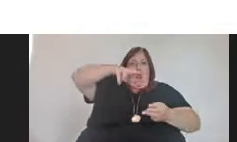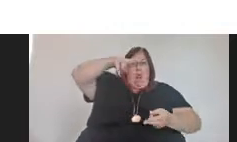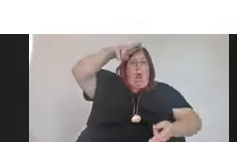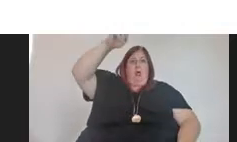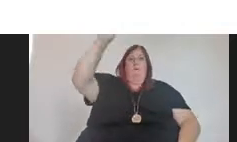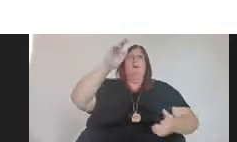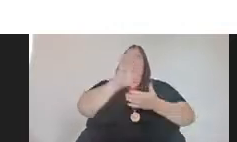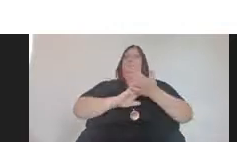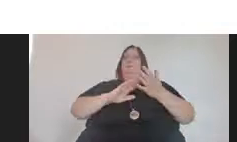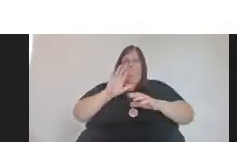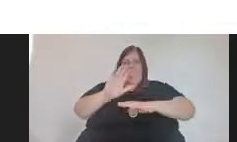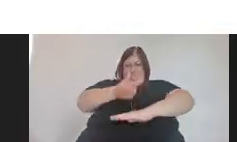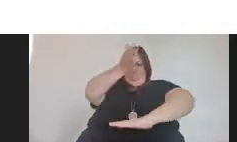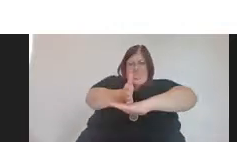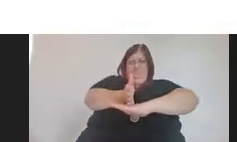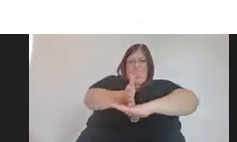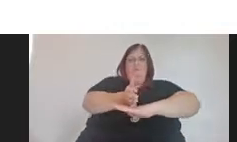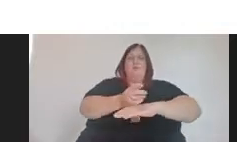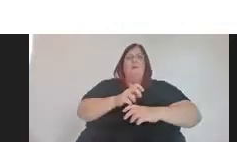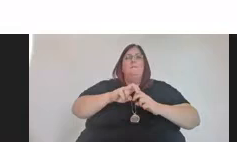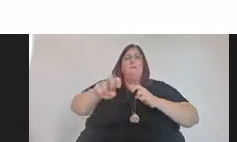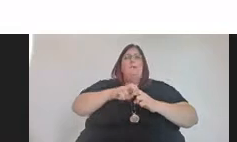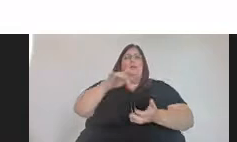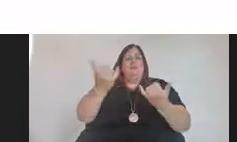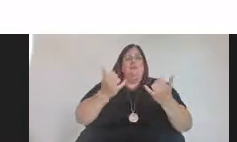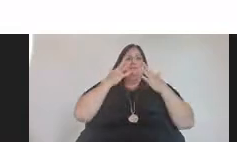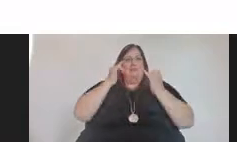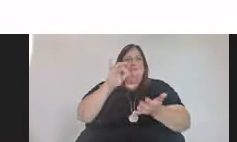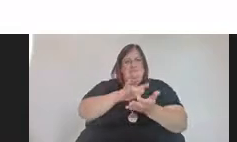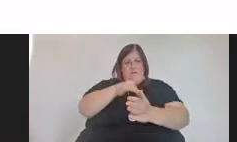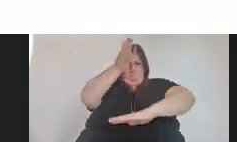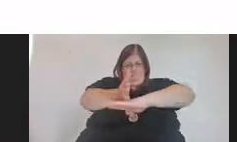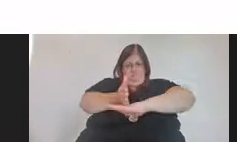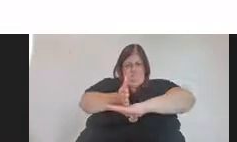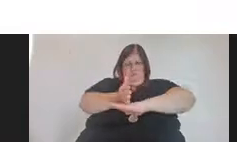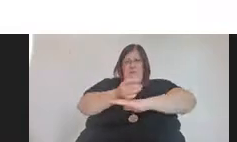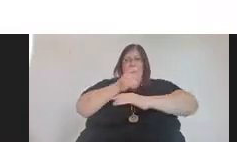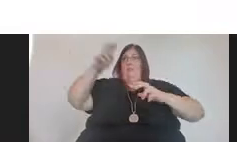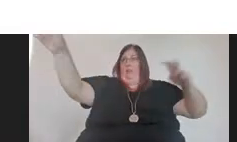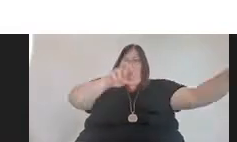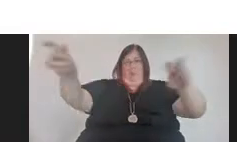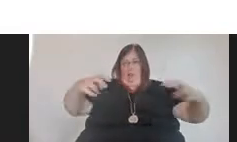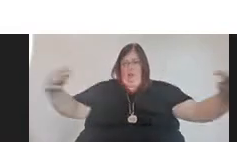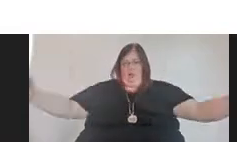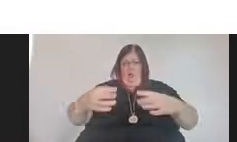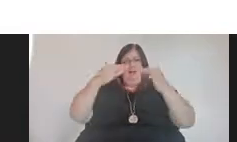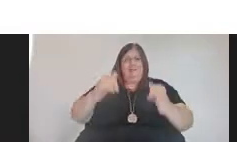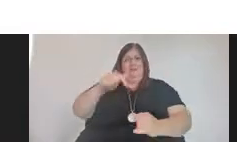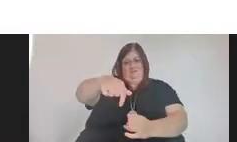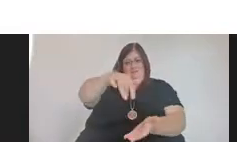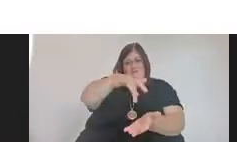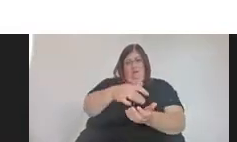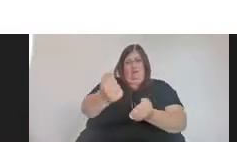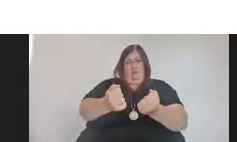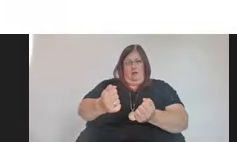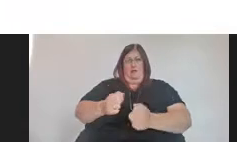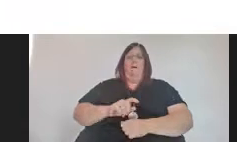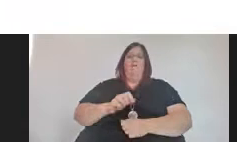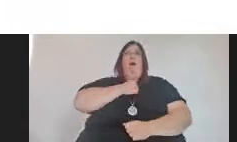everything we could to get a mobile testing unit over to one or both of those areas so that we could do targeted testing for our